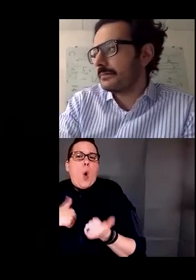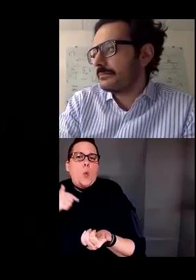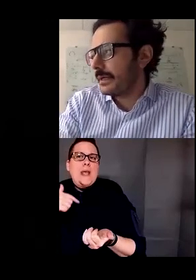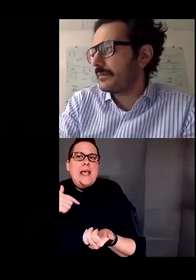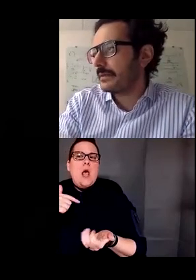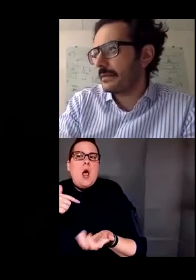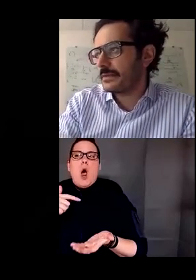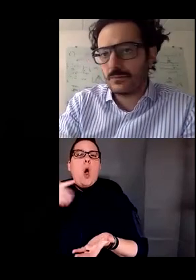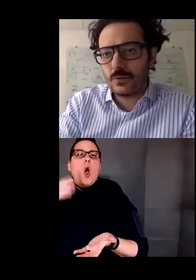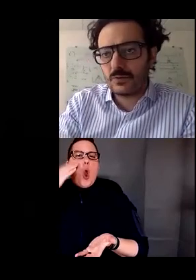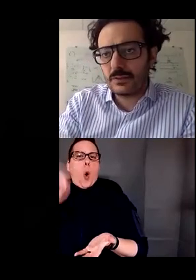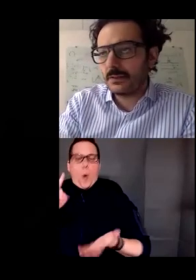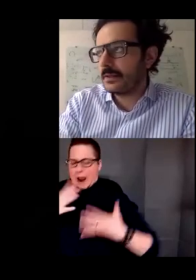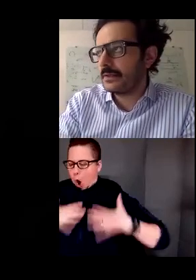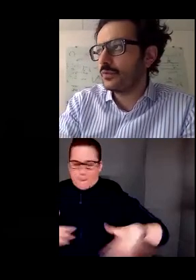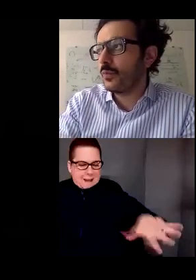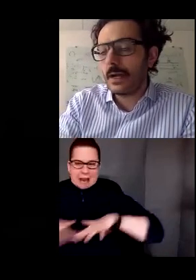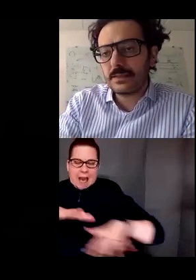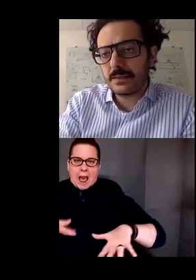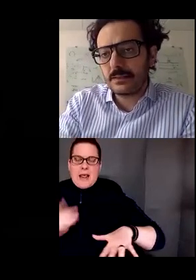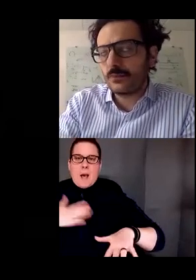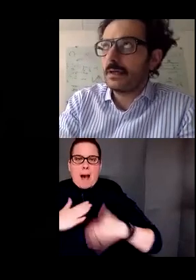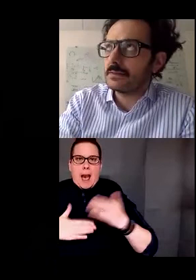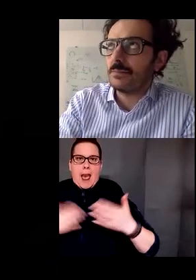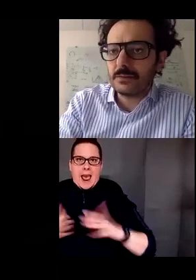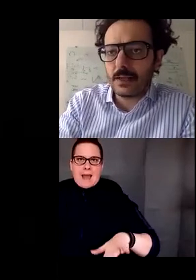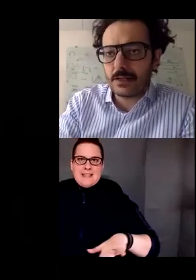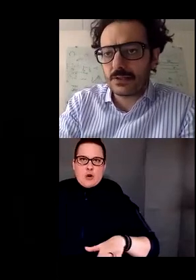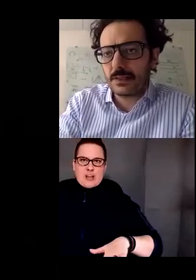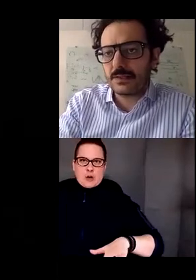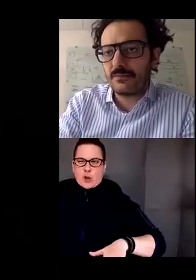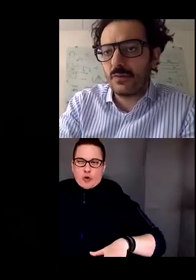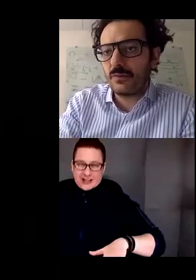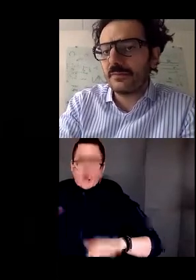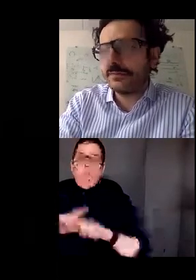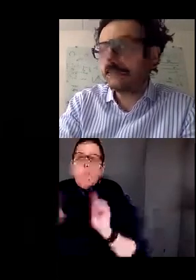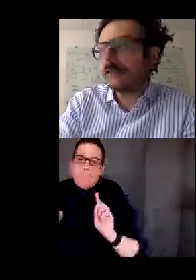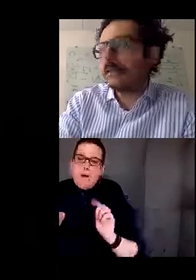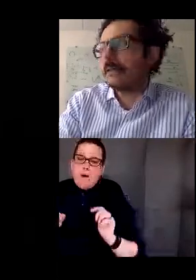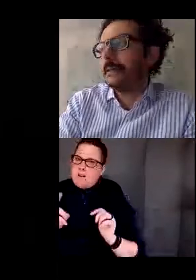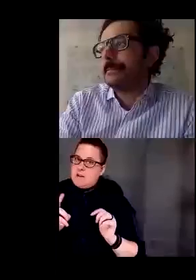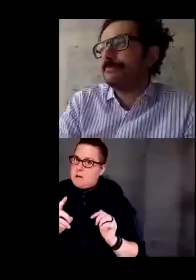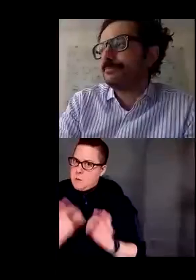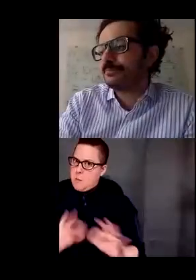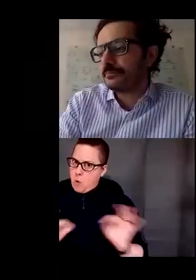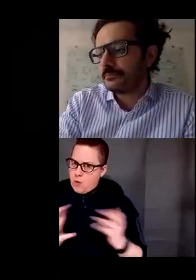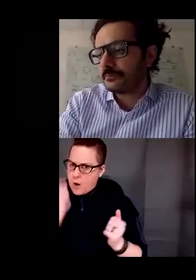but I think there is work to be done as to why this bundle actually is involved in